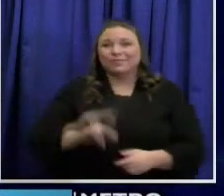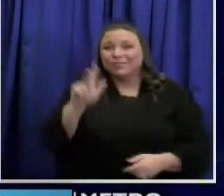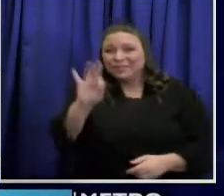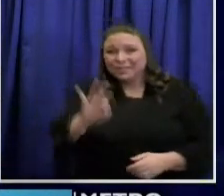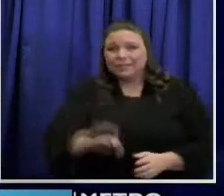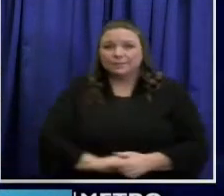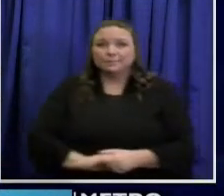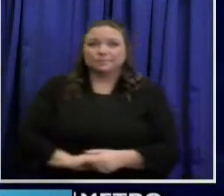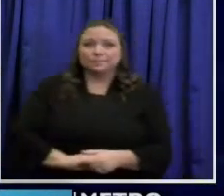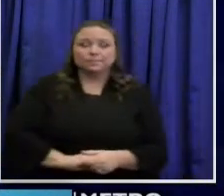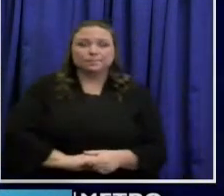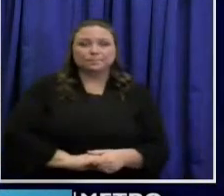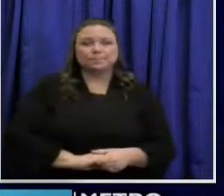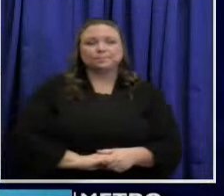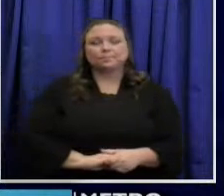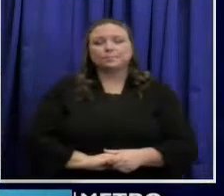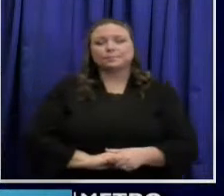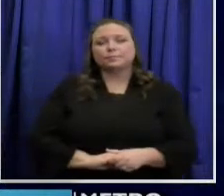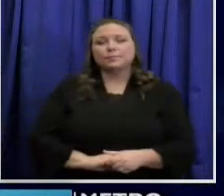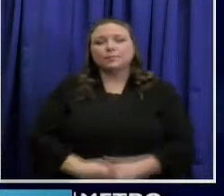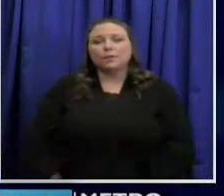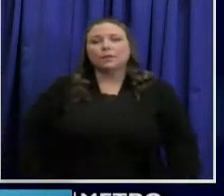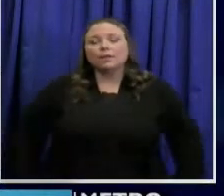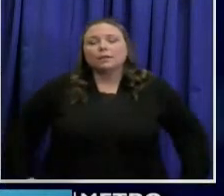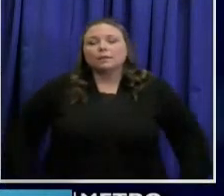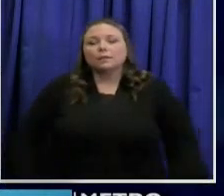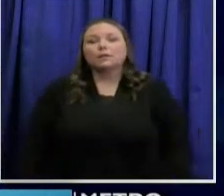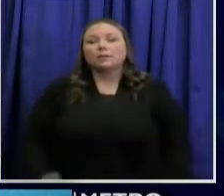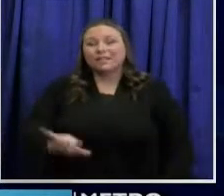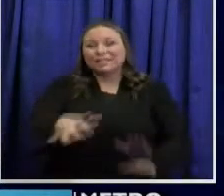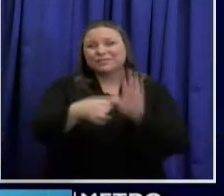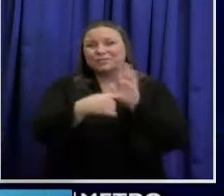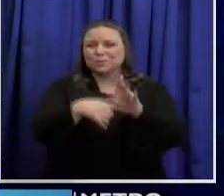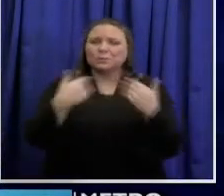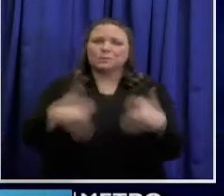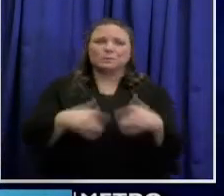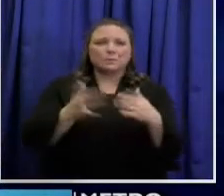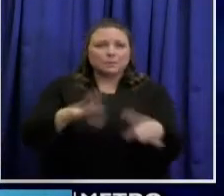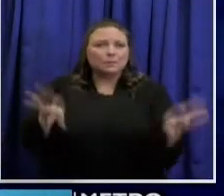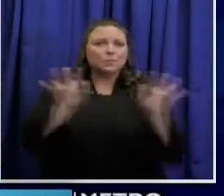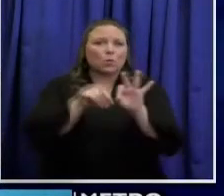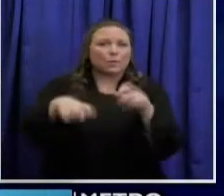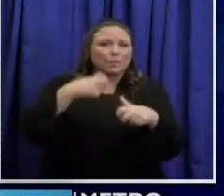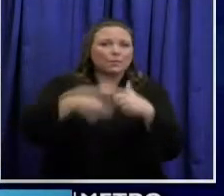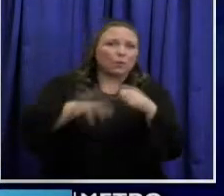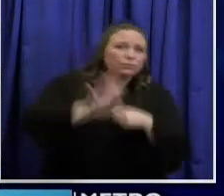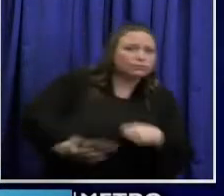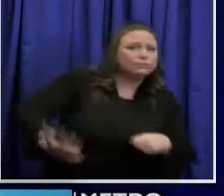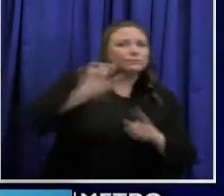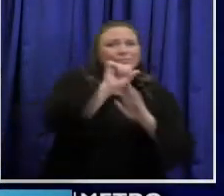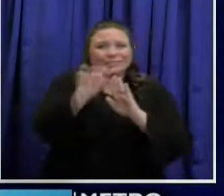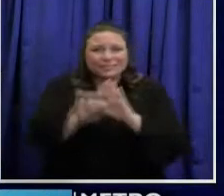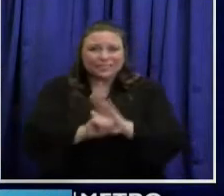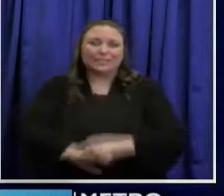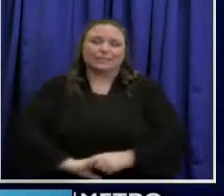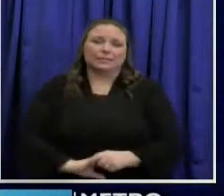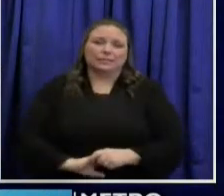39th. And so I think this highlights the significance of this problem across our entire state and our